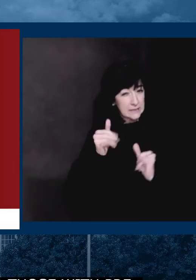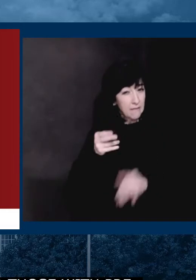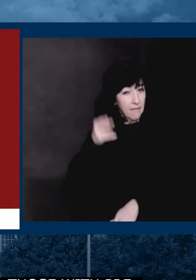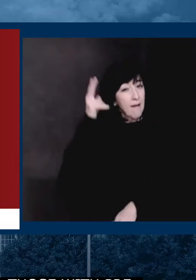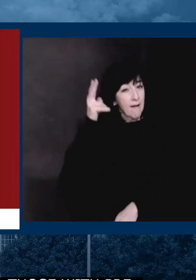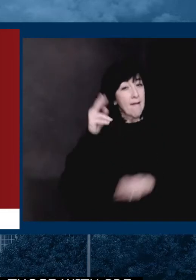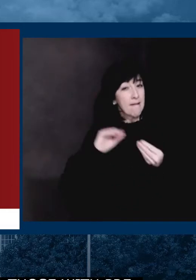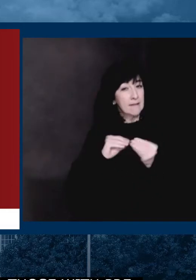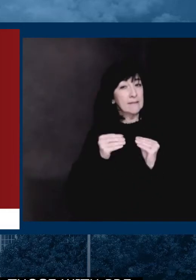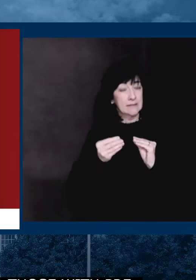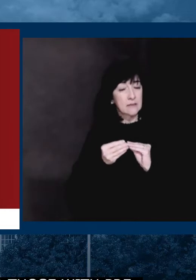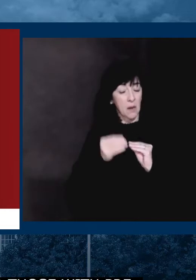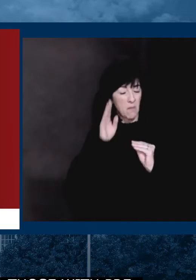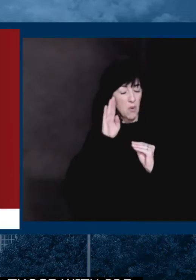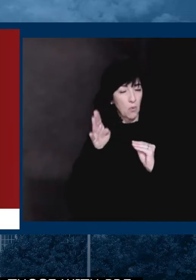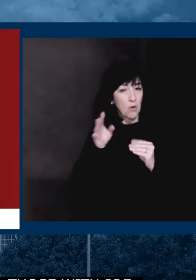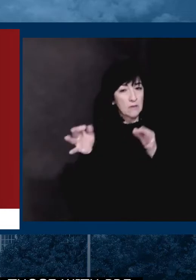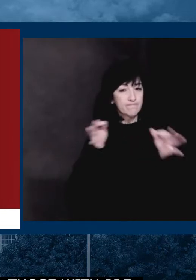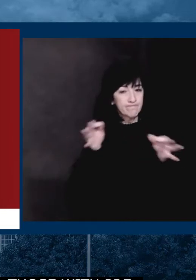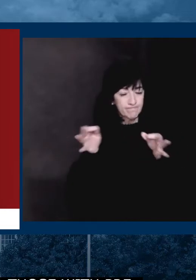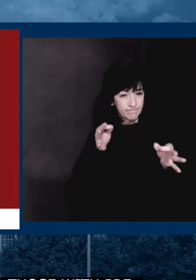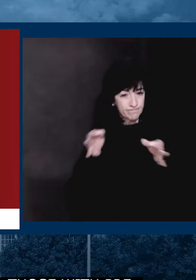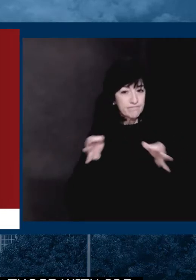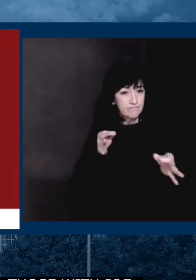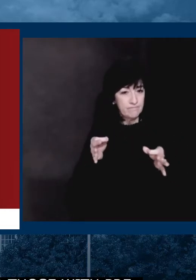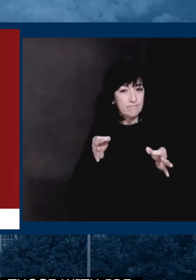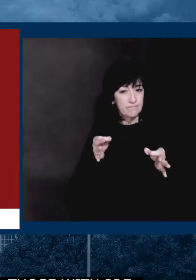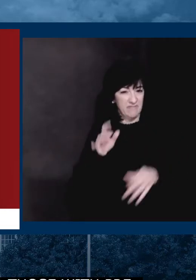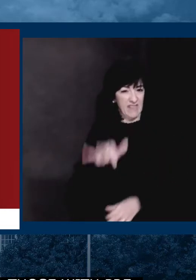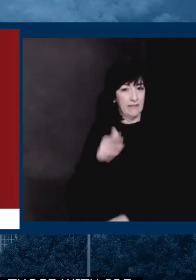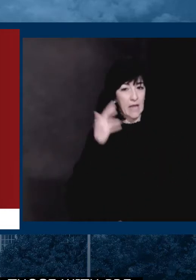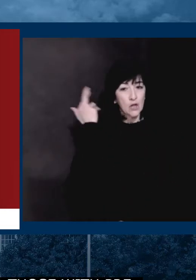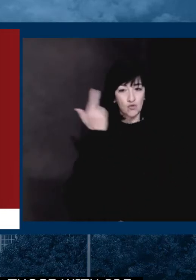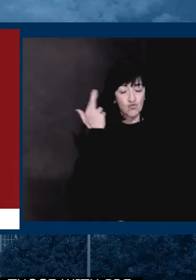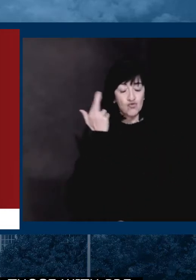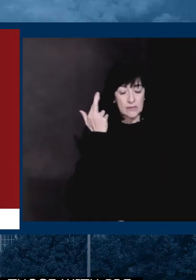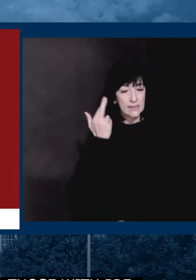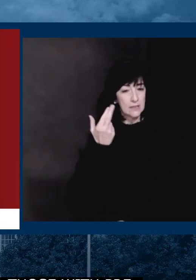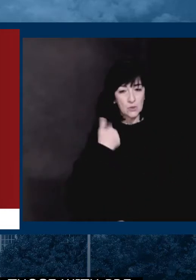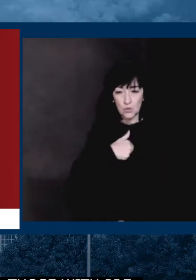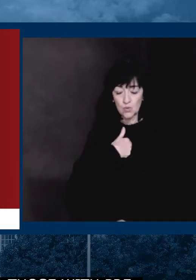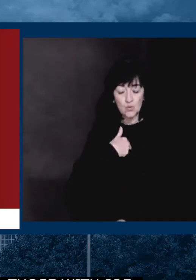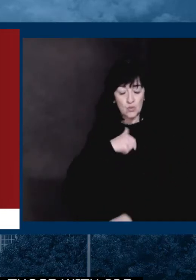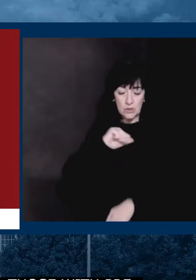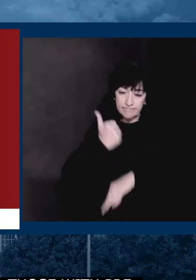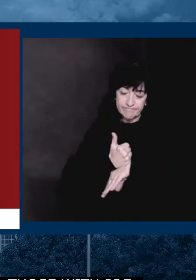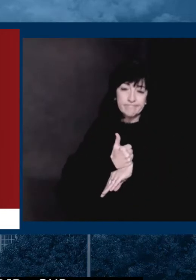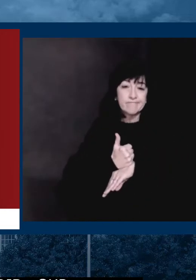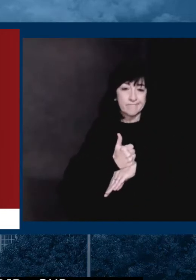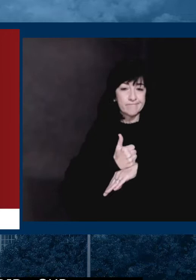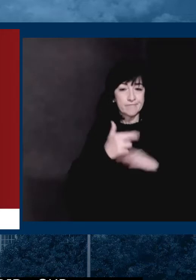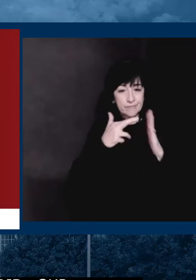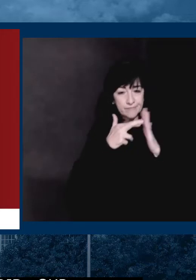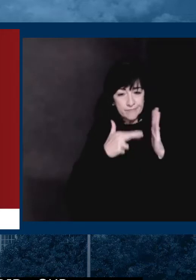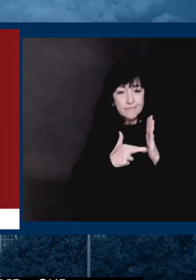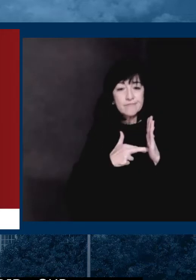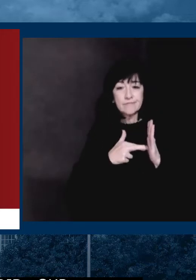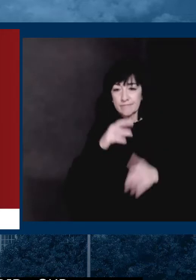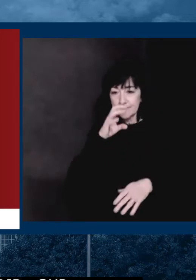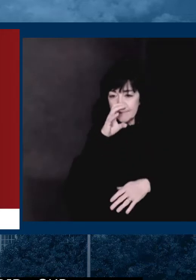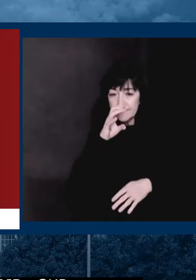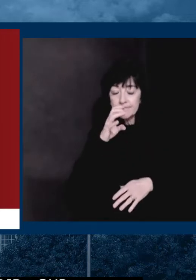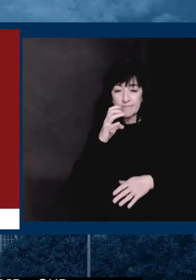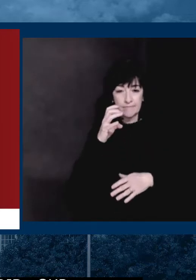about that. That being one of the major reasons that we have the mitigation efforts in place at the moment to give